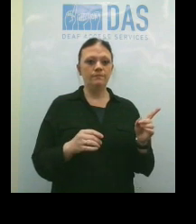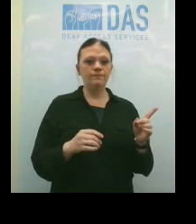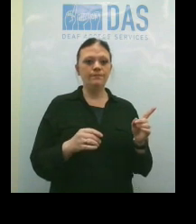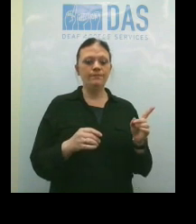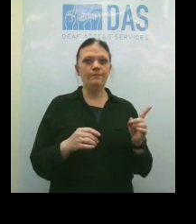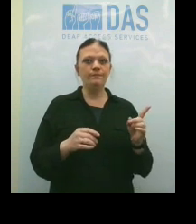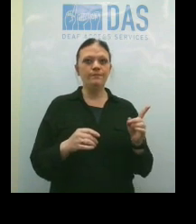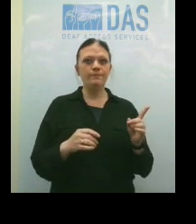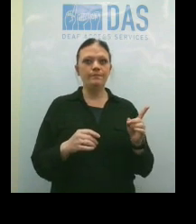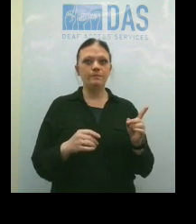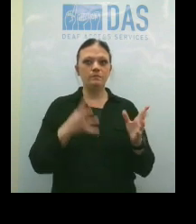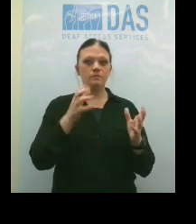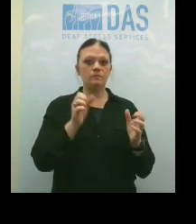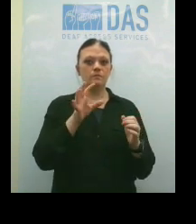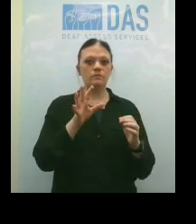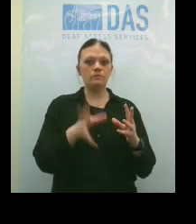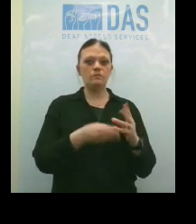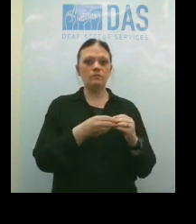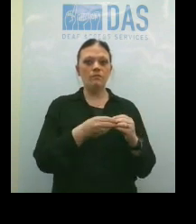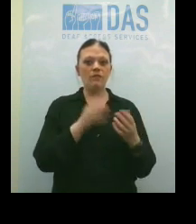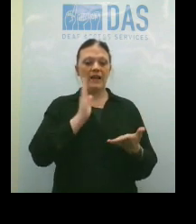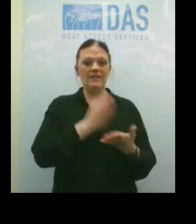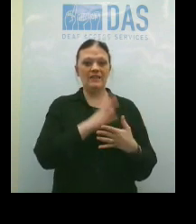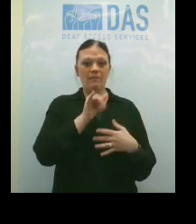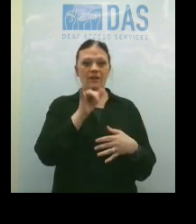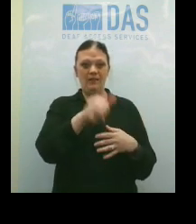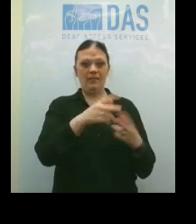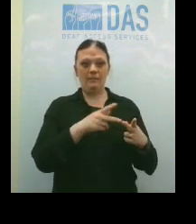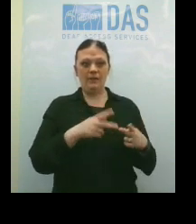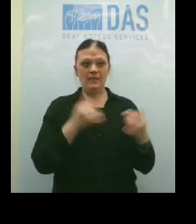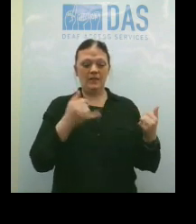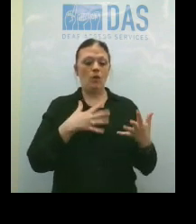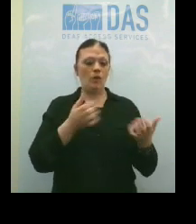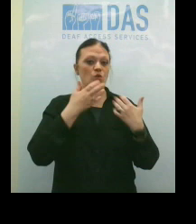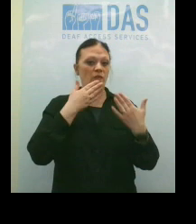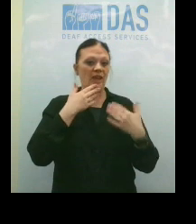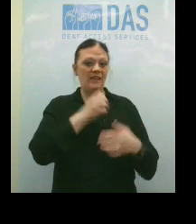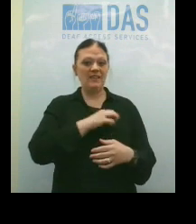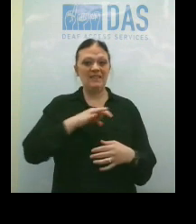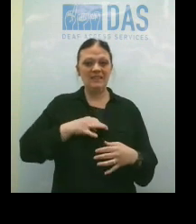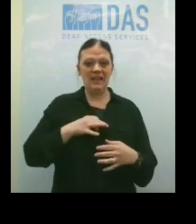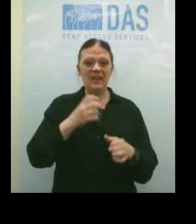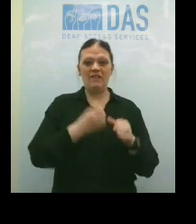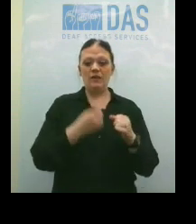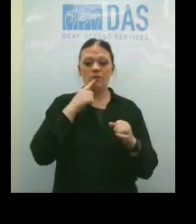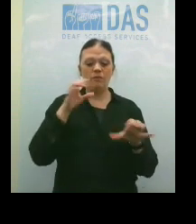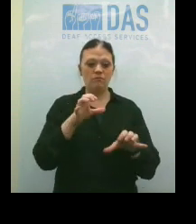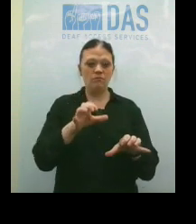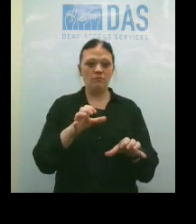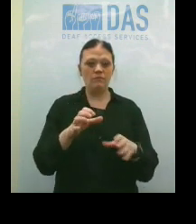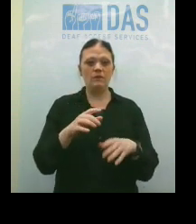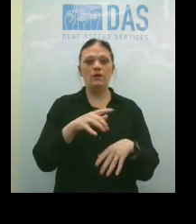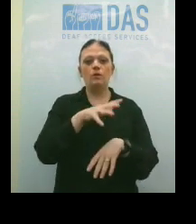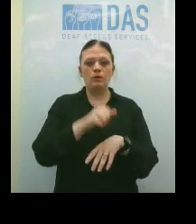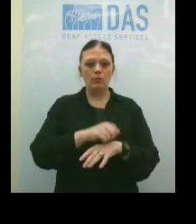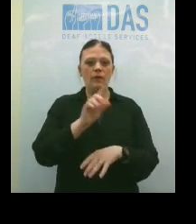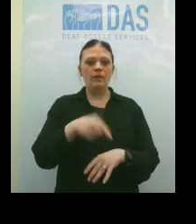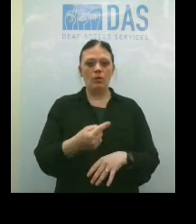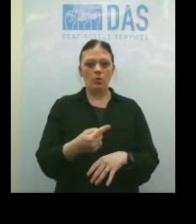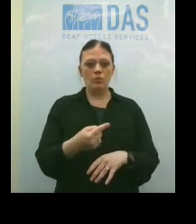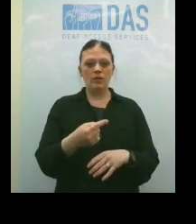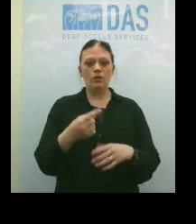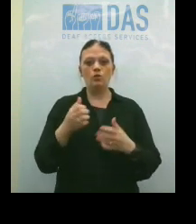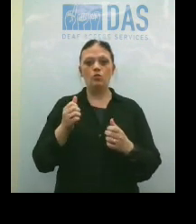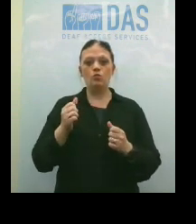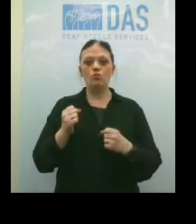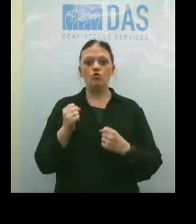actually stopped off at that facility today. Thank the staff and others for the work they're doing. As we noted, it's by appointment only. You will drive